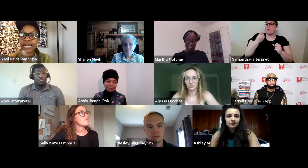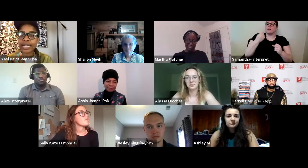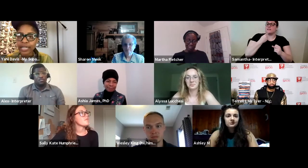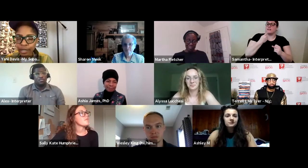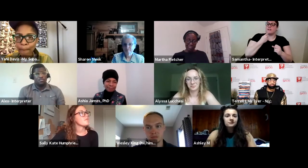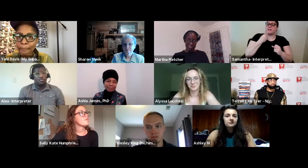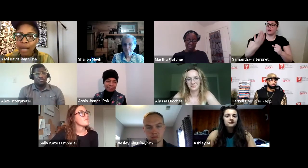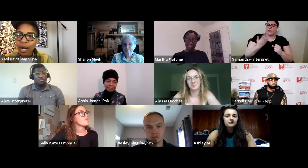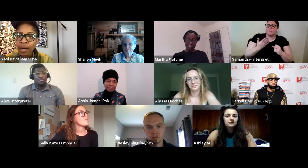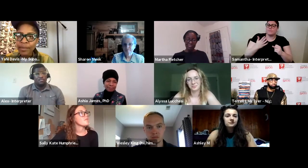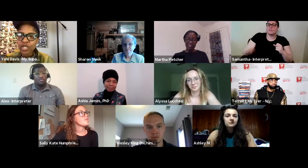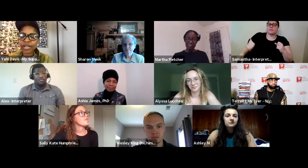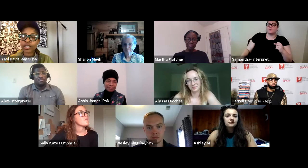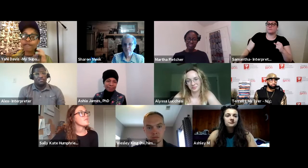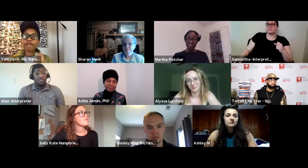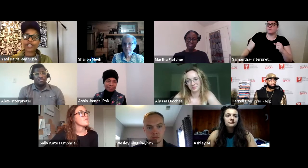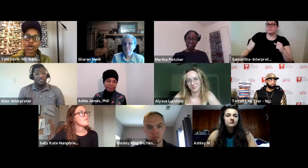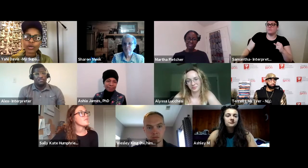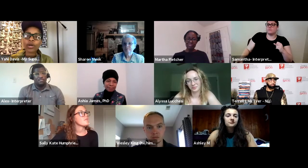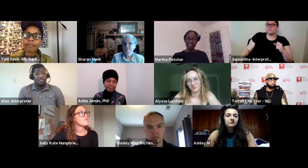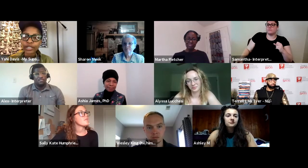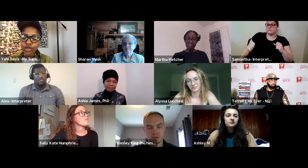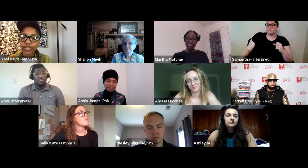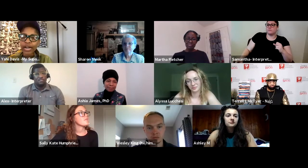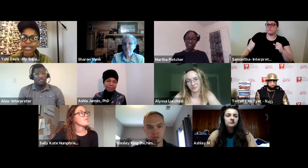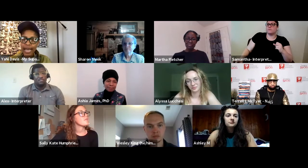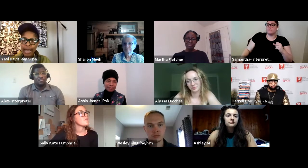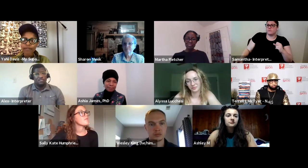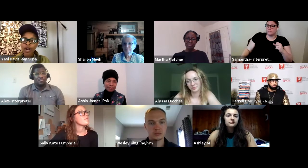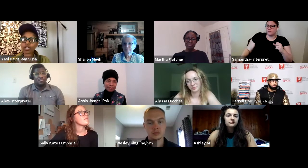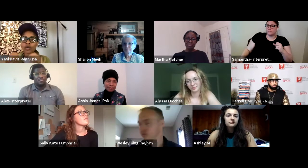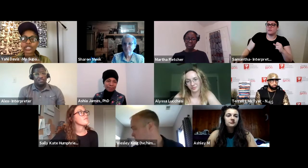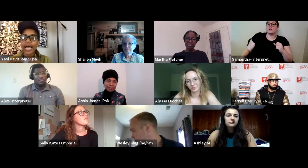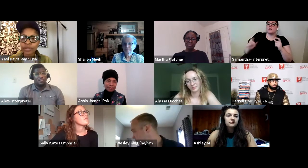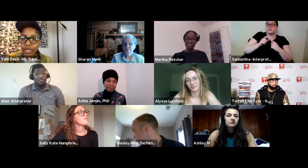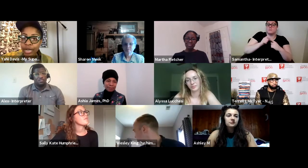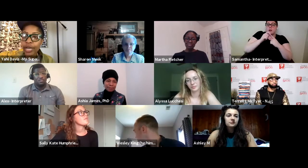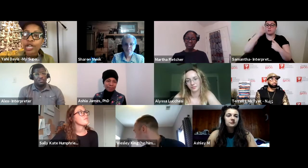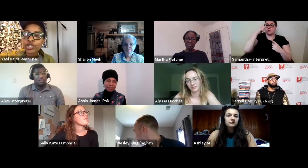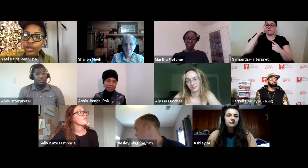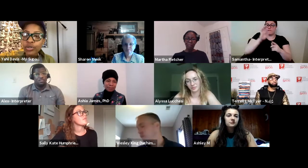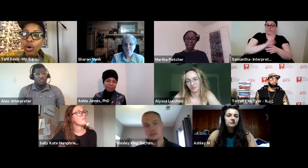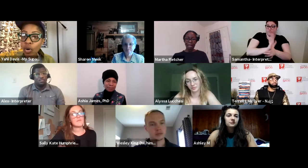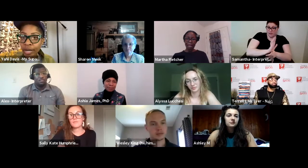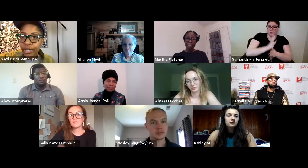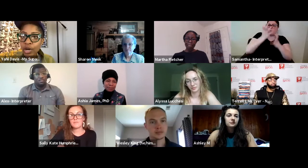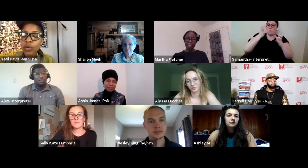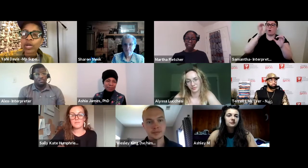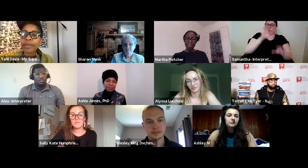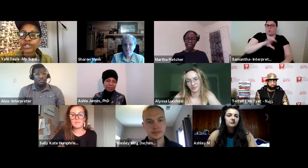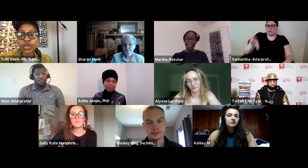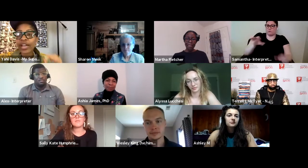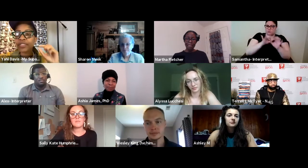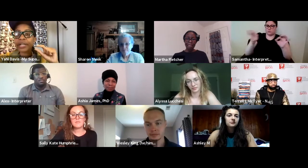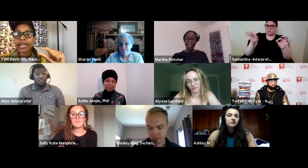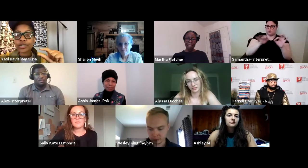is saying here, especially for video, we want to make sure that we have our closed captioning turned on. We want